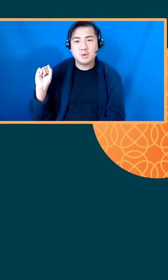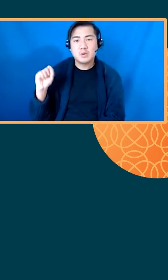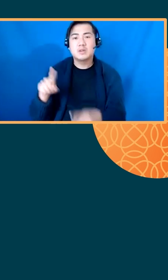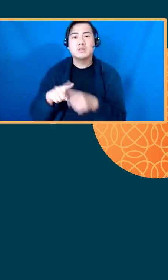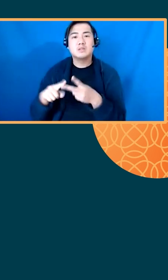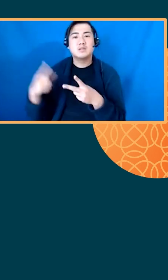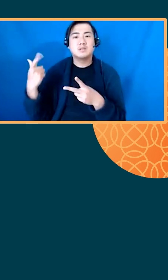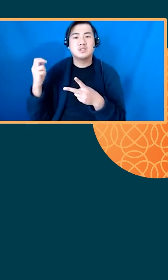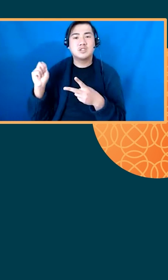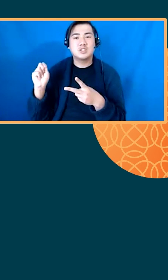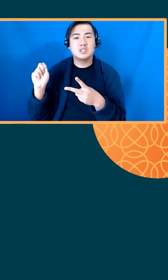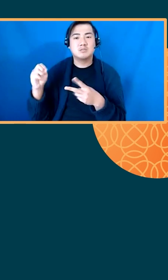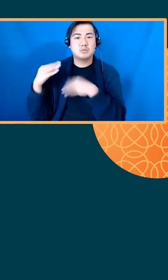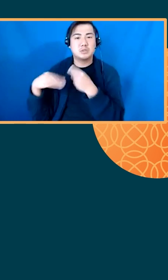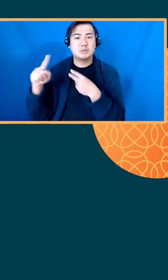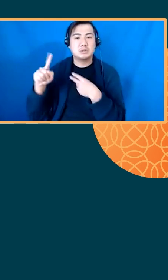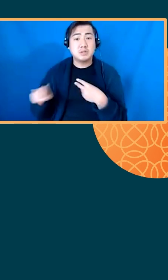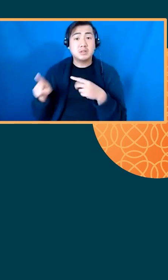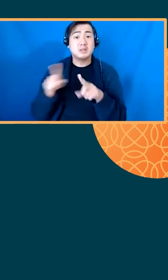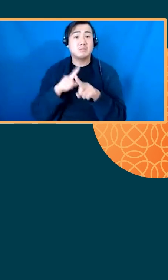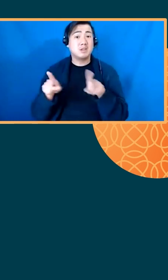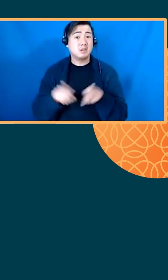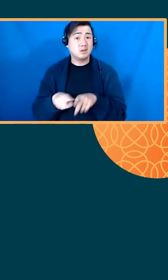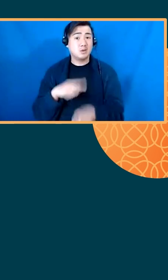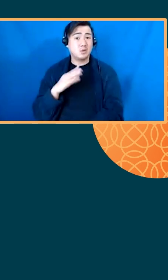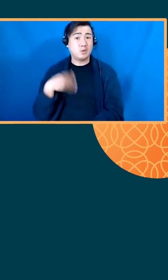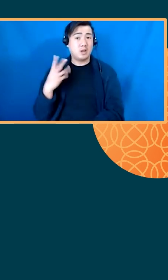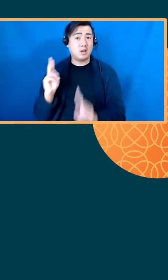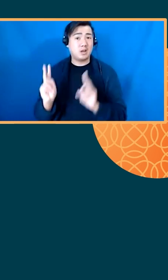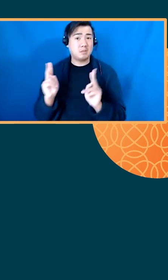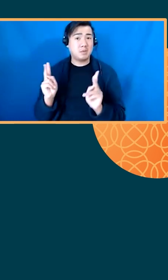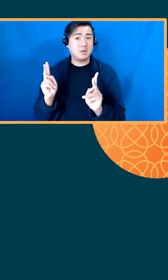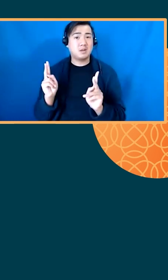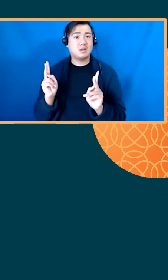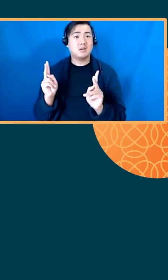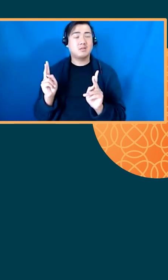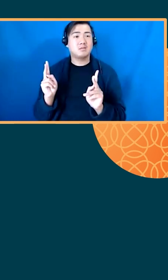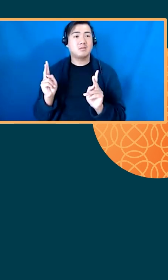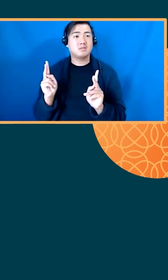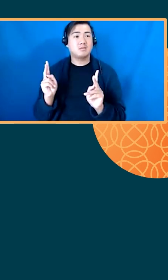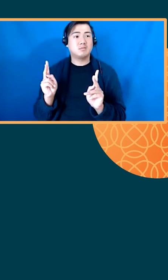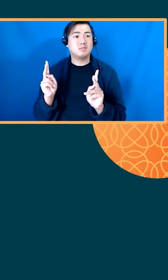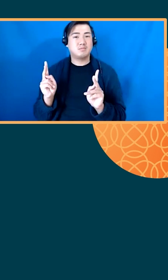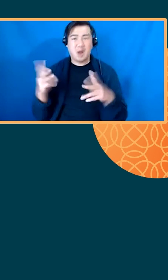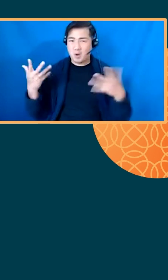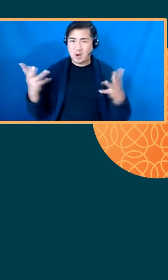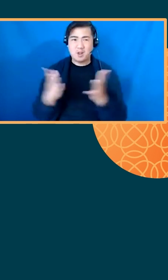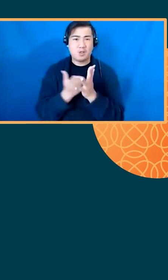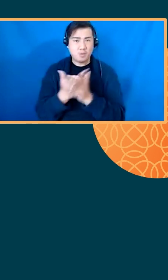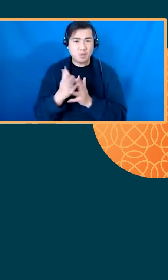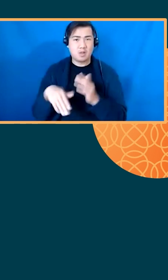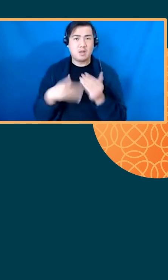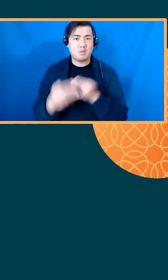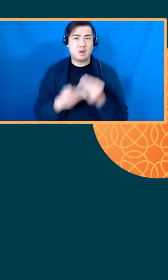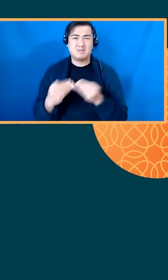this call, but white folks also did it, right? They just did it earlier in the last century, where they